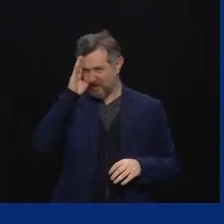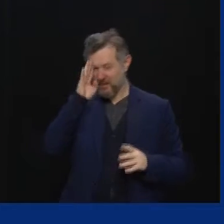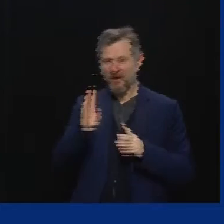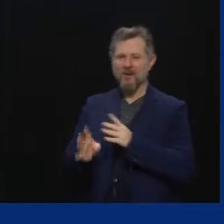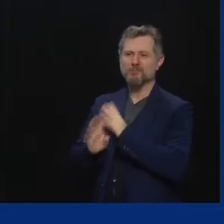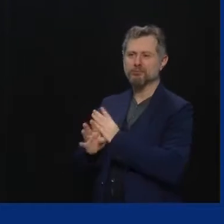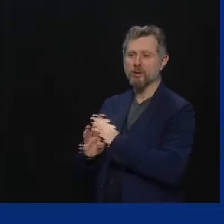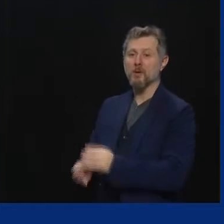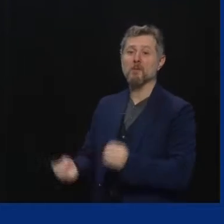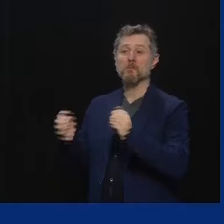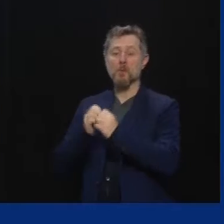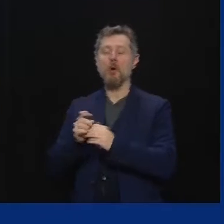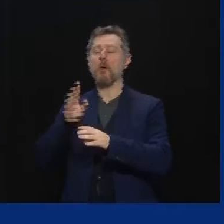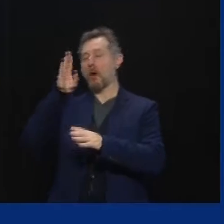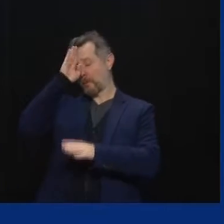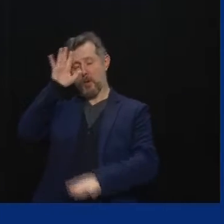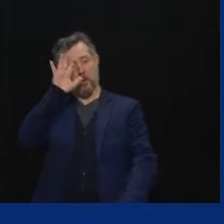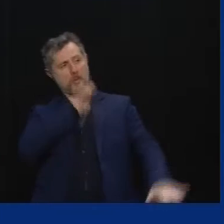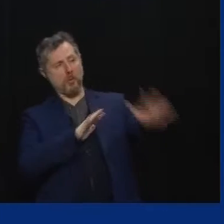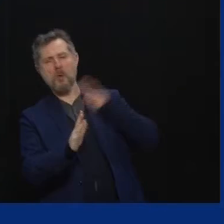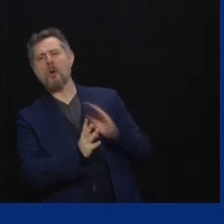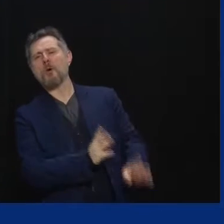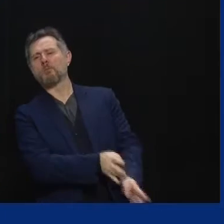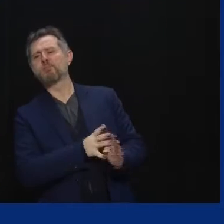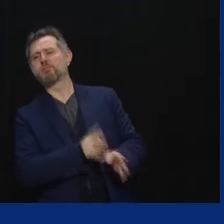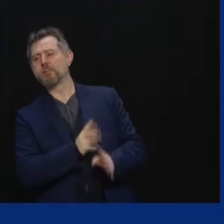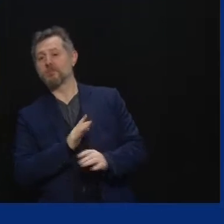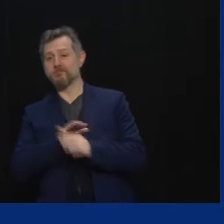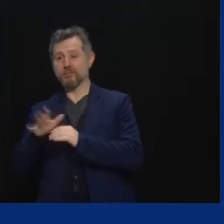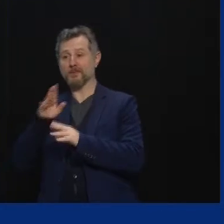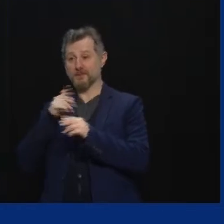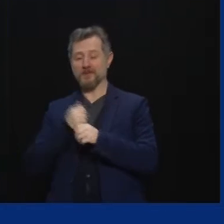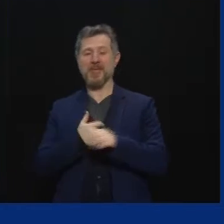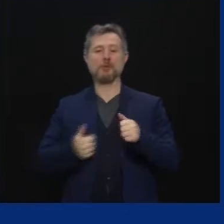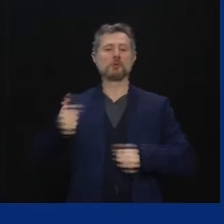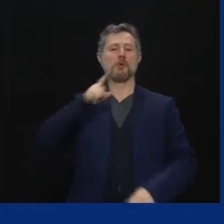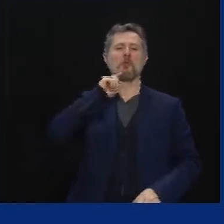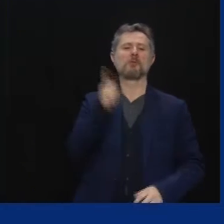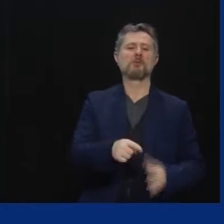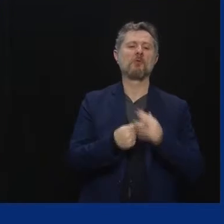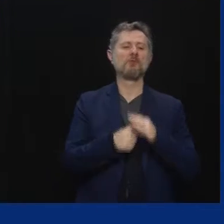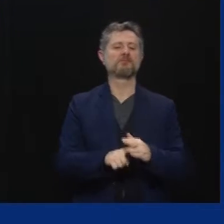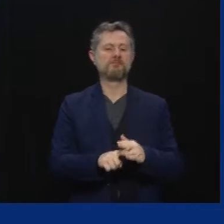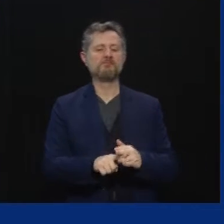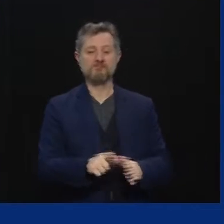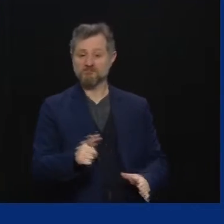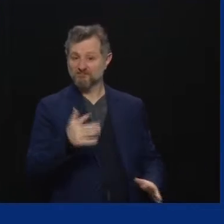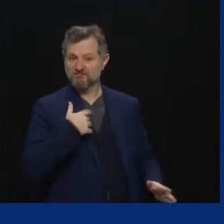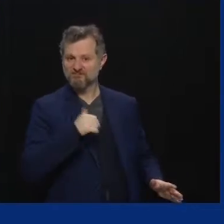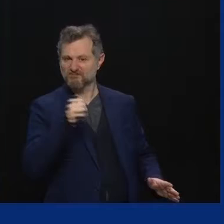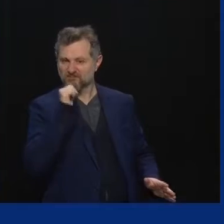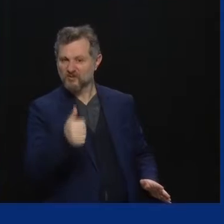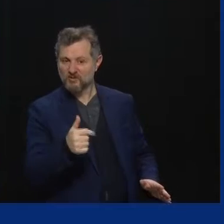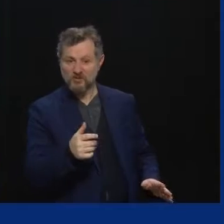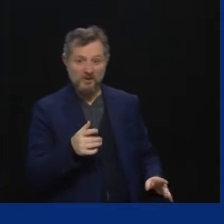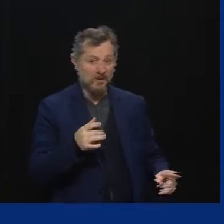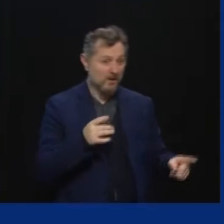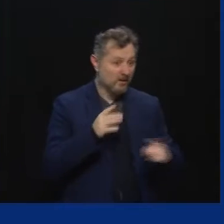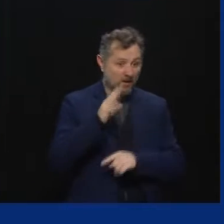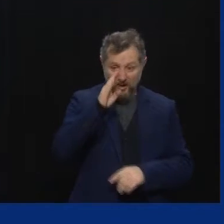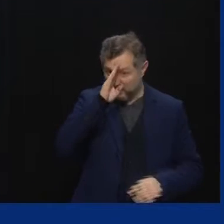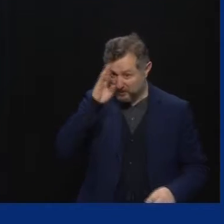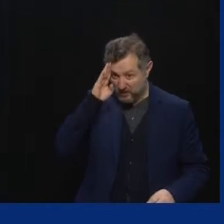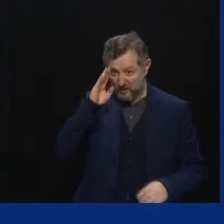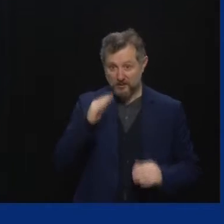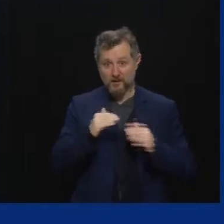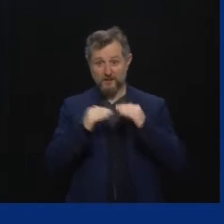is why our executive order, which was instituted and goes into effect tomorrow, says that hospitals that have less than 10%